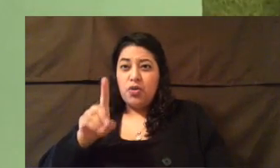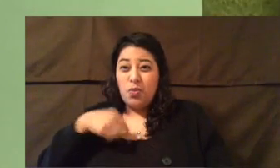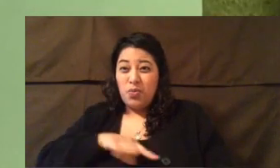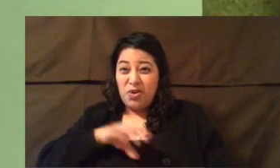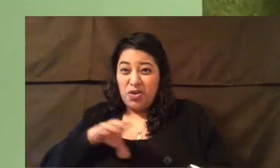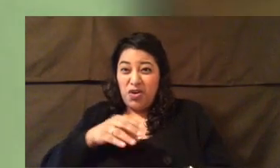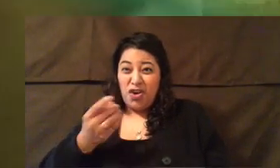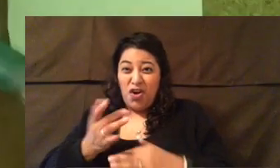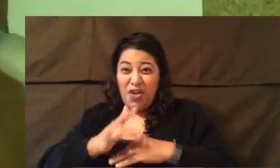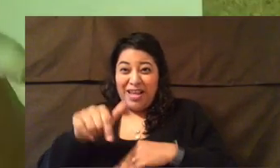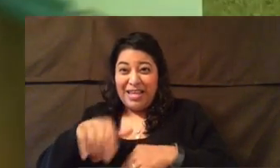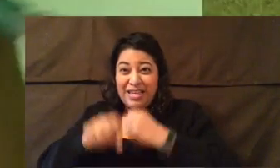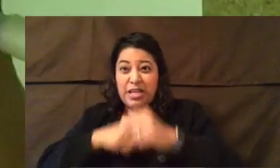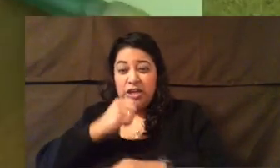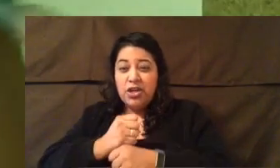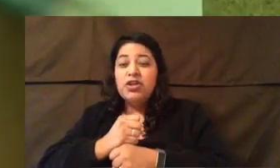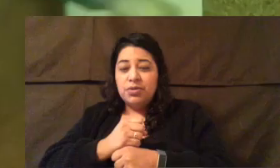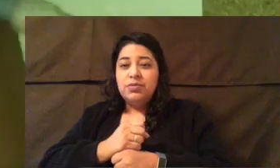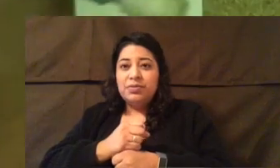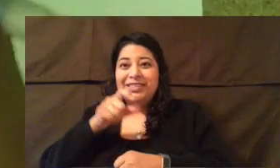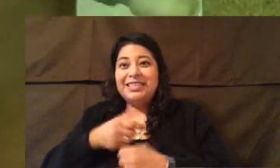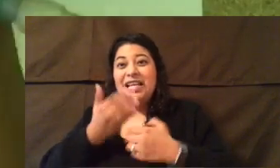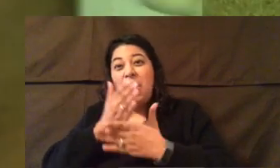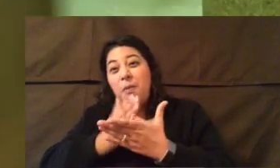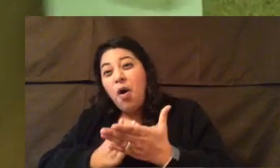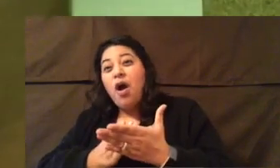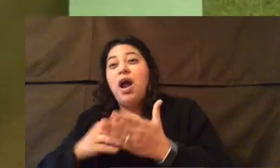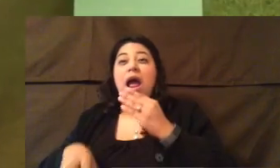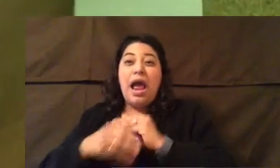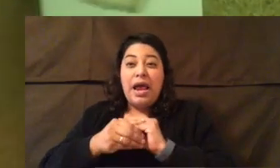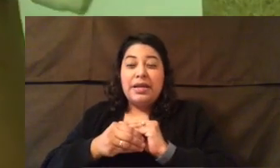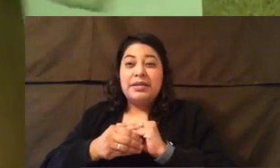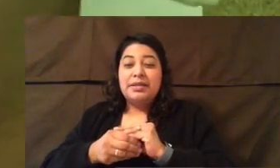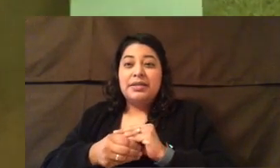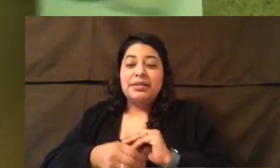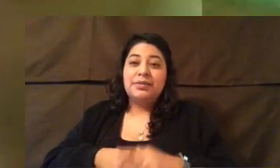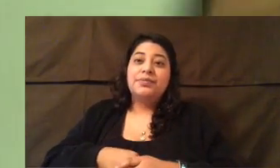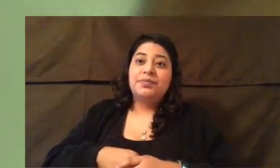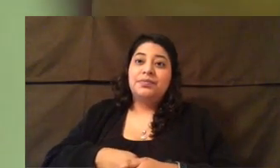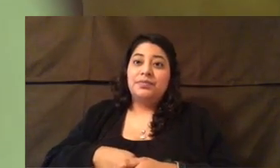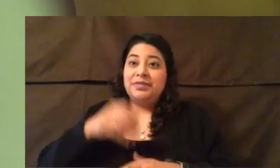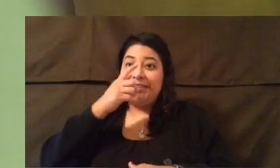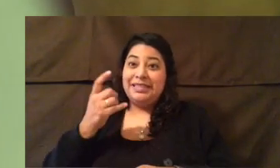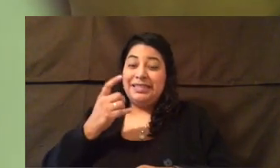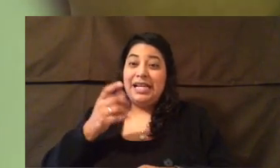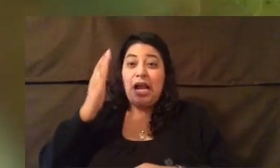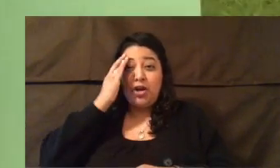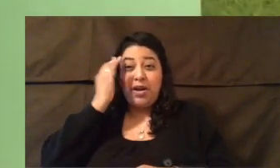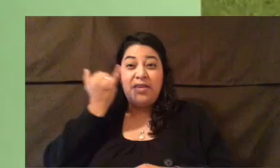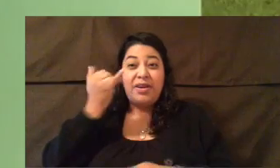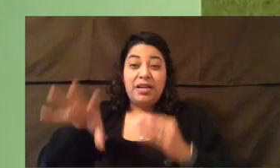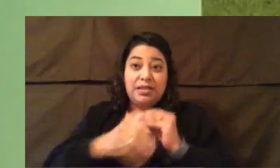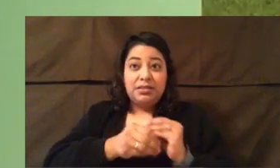year when we were doing partial products, because this is just partial add-ins. 20 plus 20 is still 40.